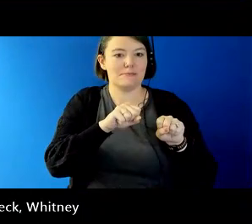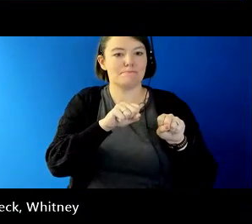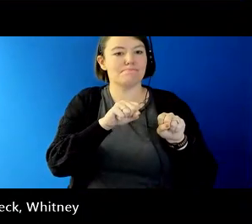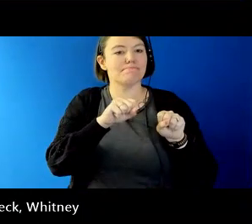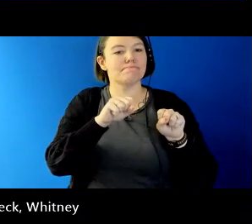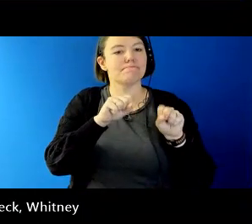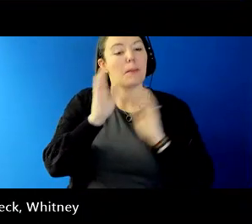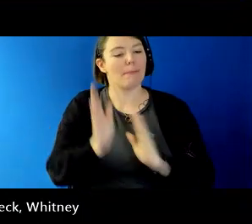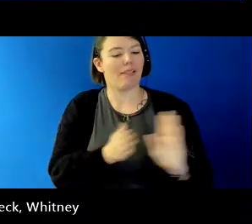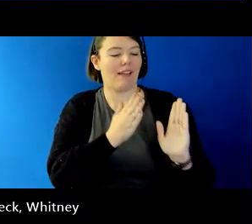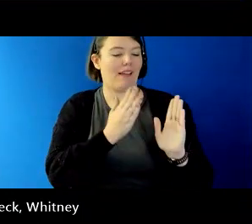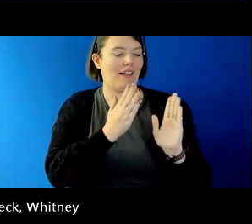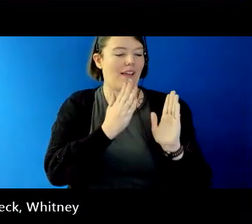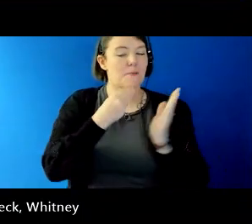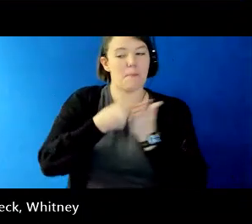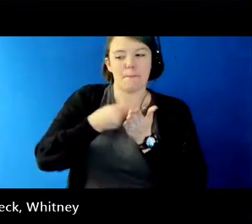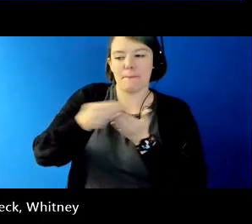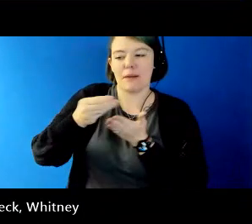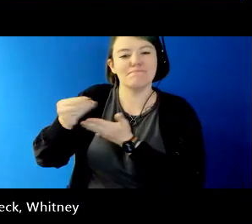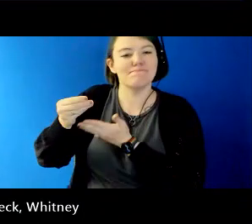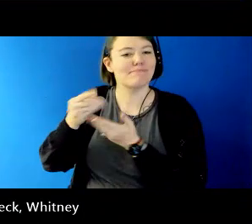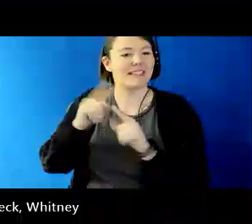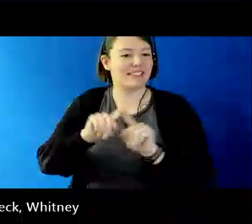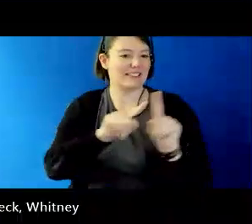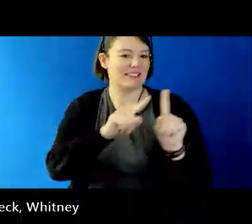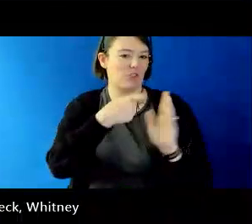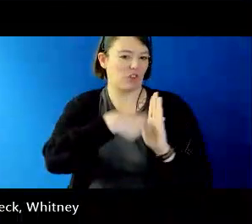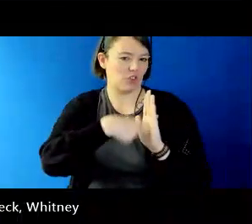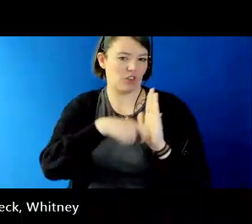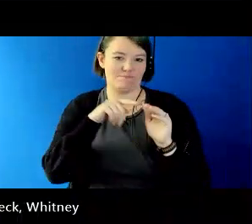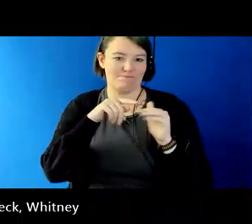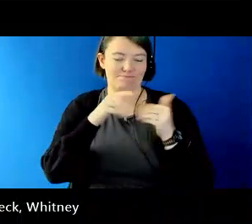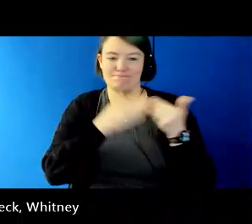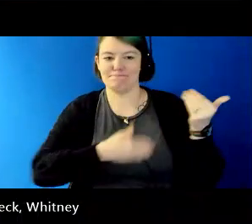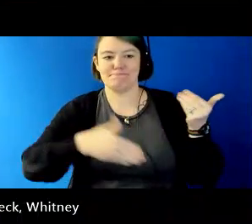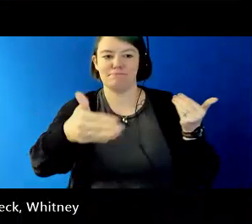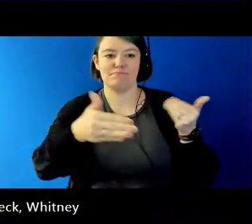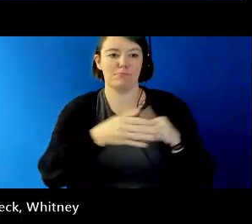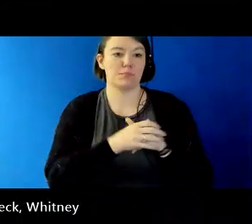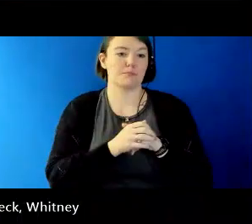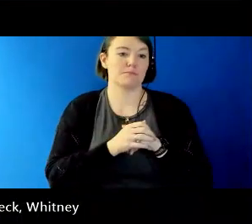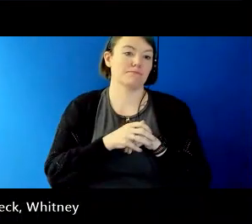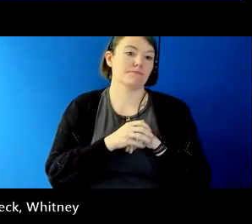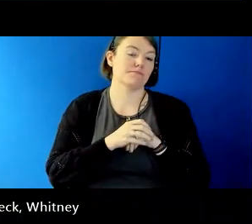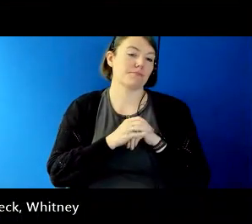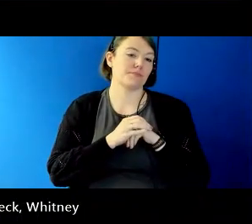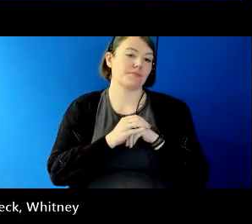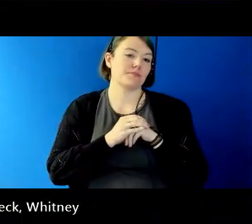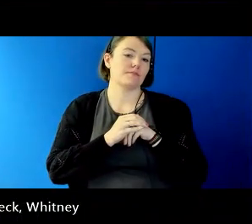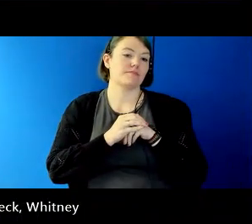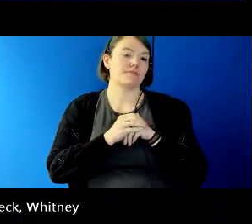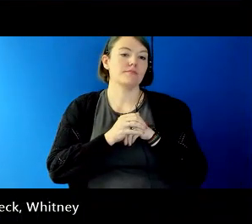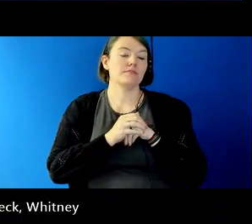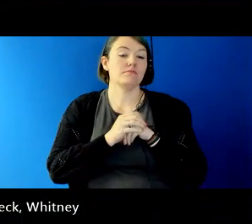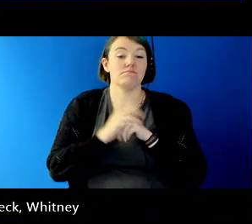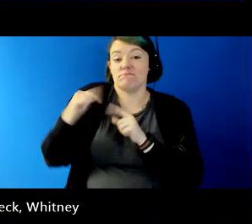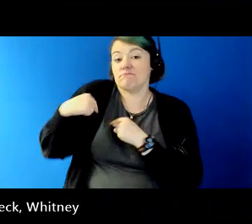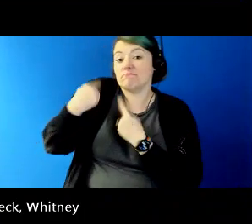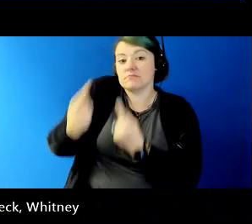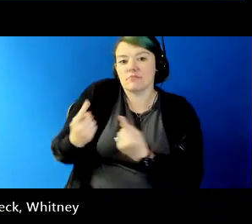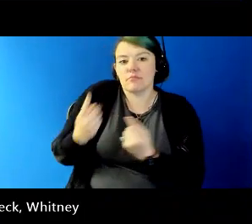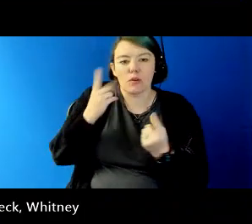highlight its impact. One of the most important ones that we've seen in recent years, and really why we want to focus it today, is all